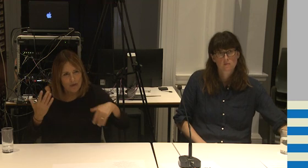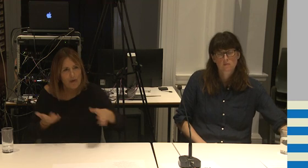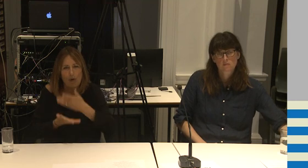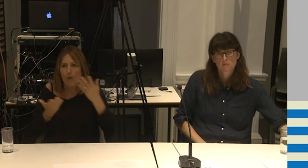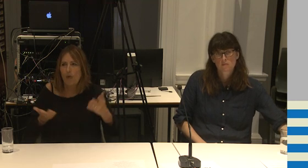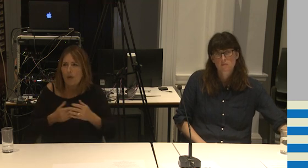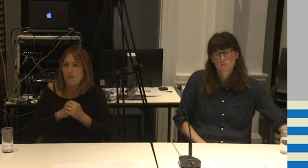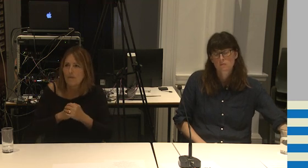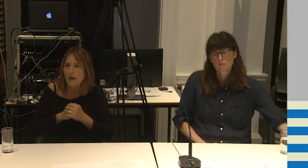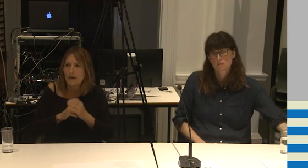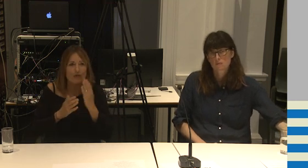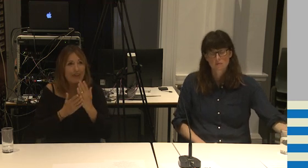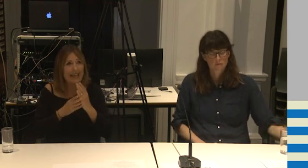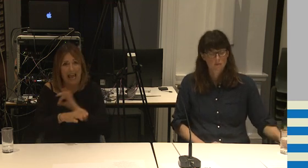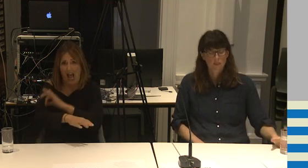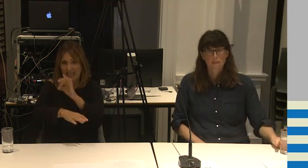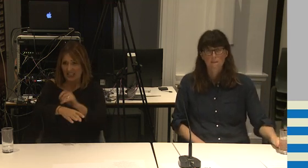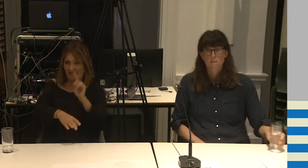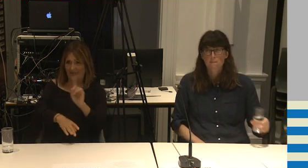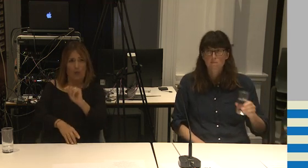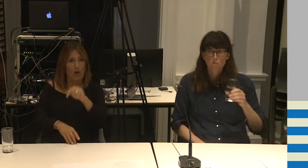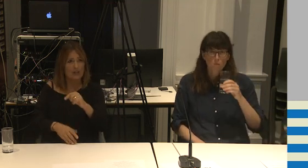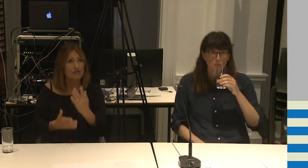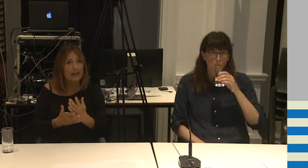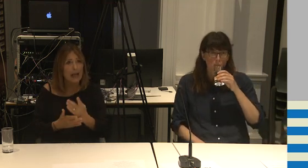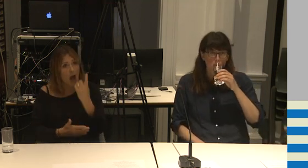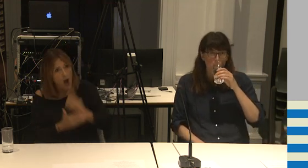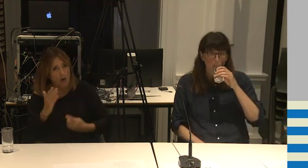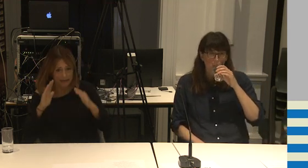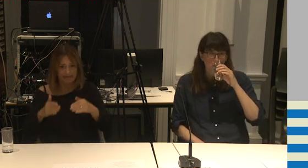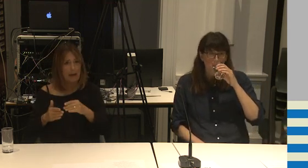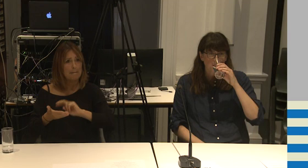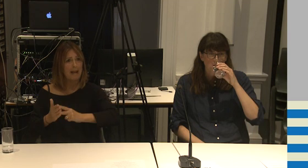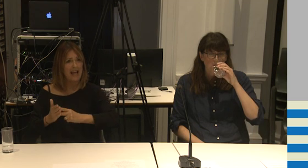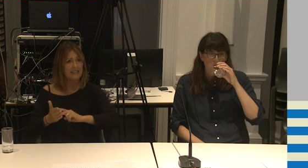guess question what architecture is. Is it really just plans? It can't be.